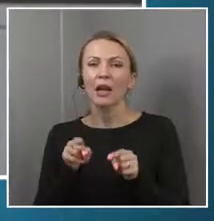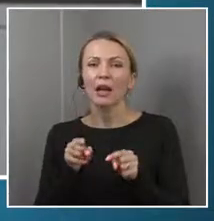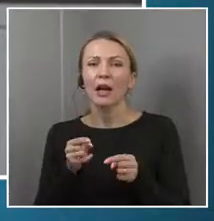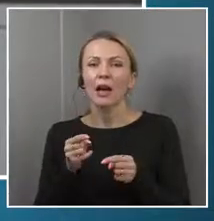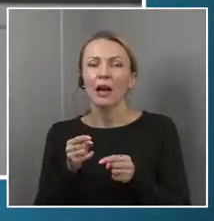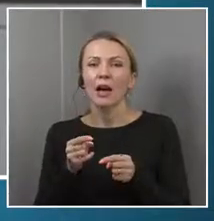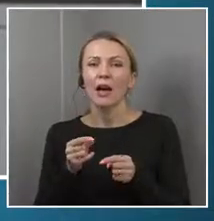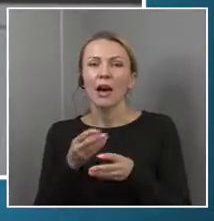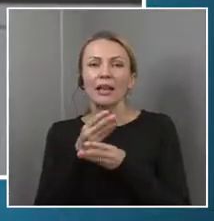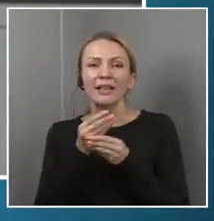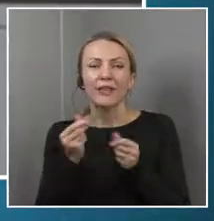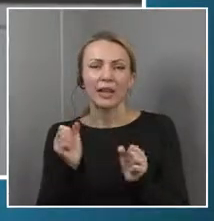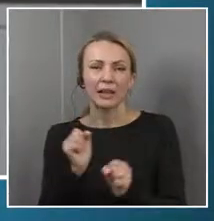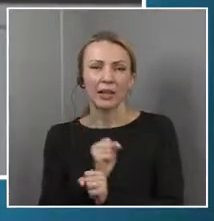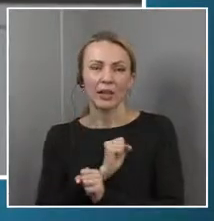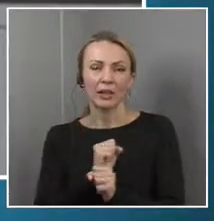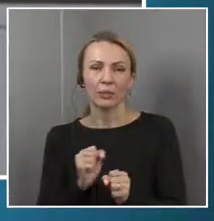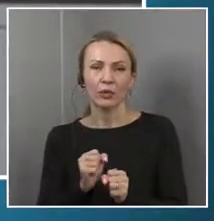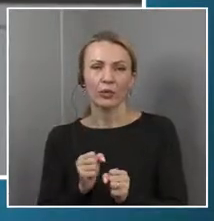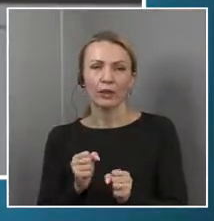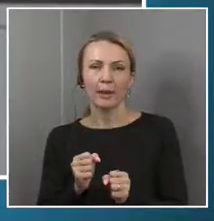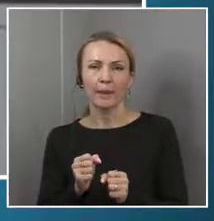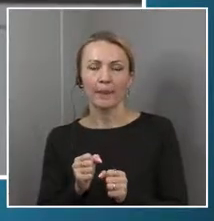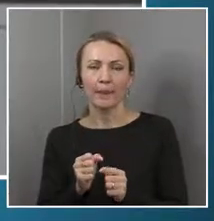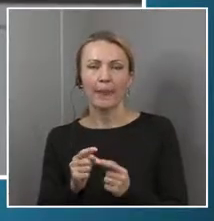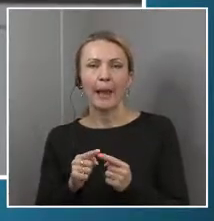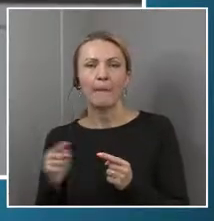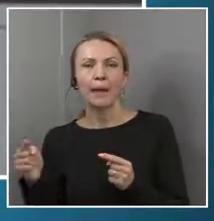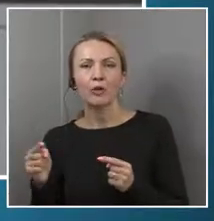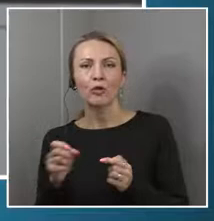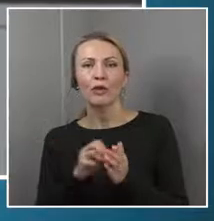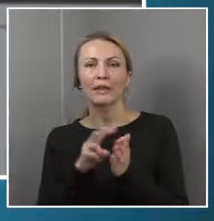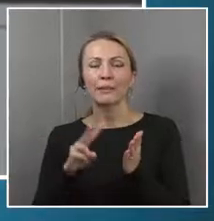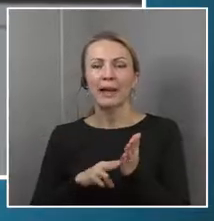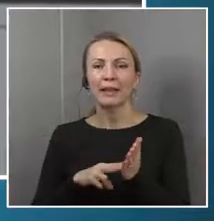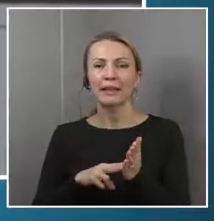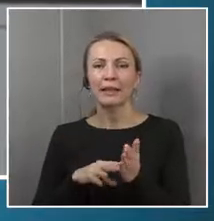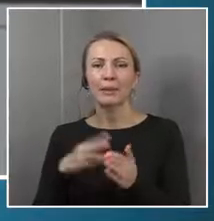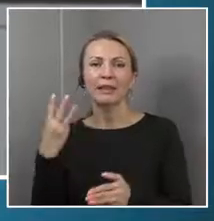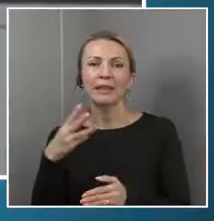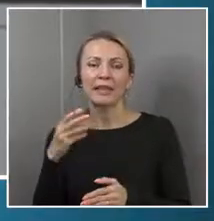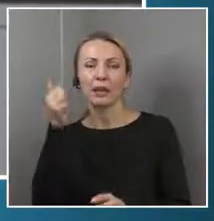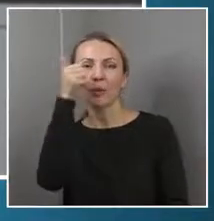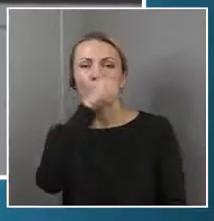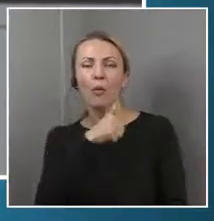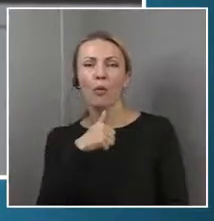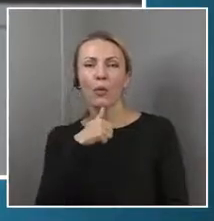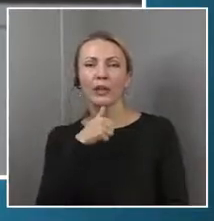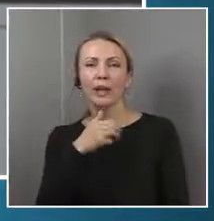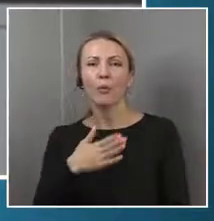So Chinese are very monolith. They are not divided. And